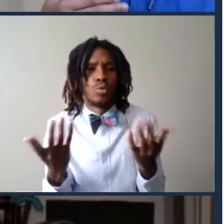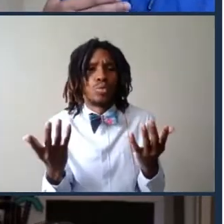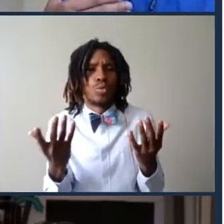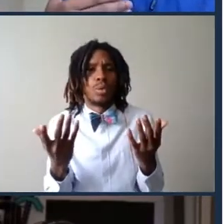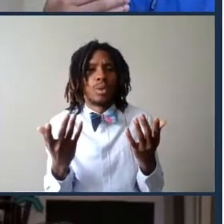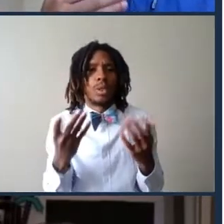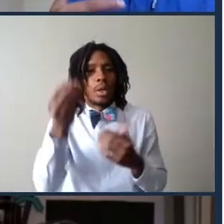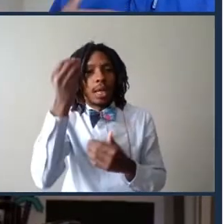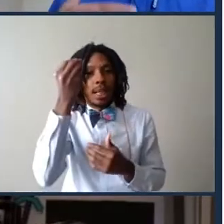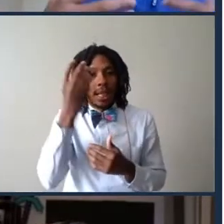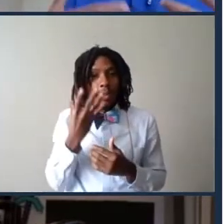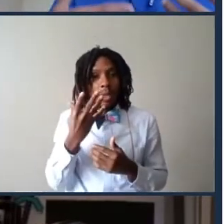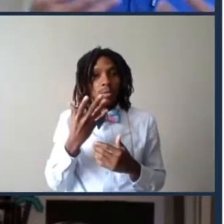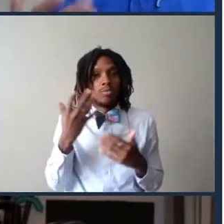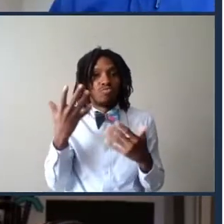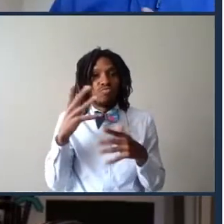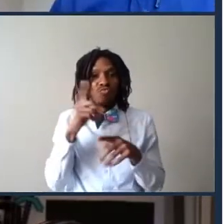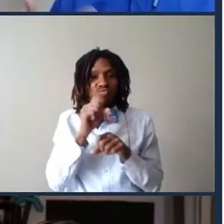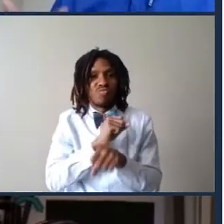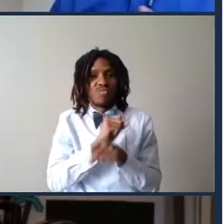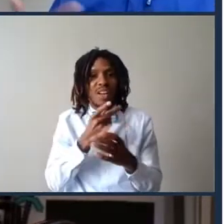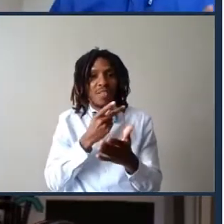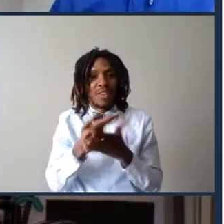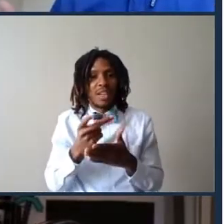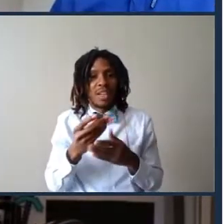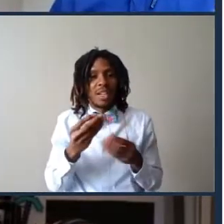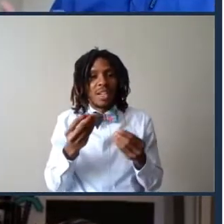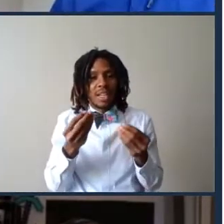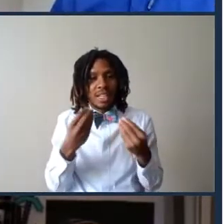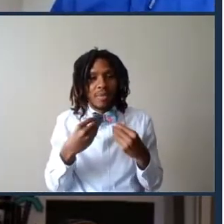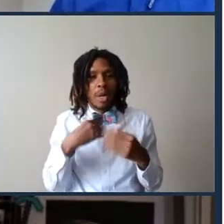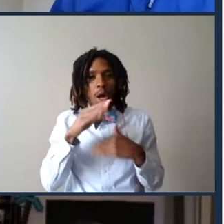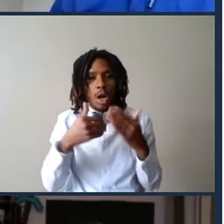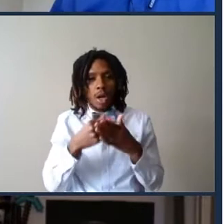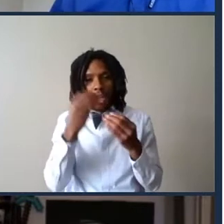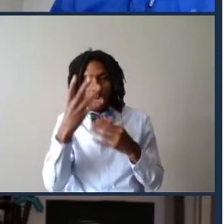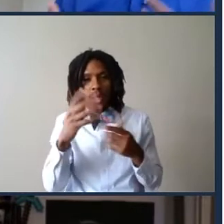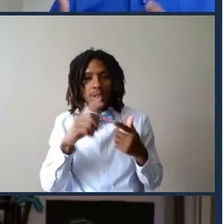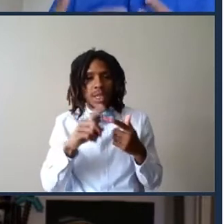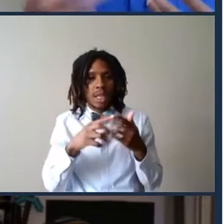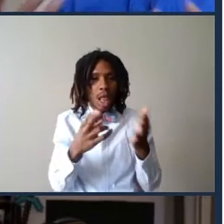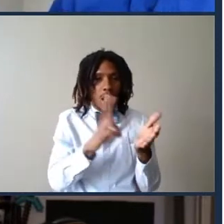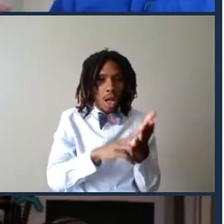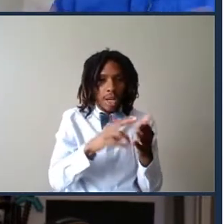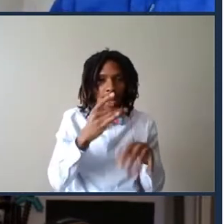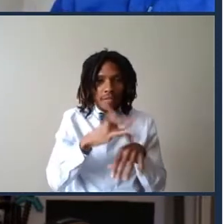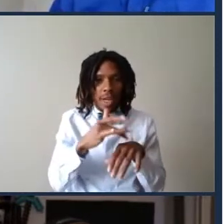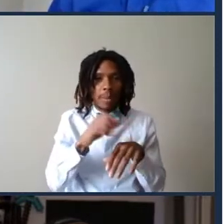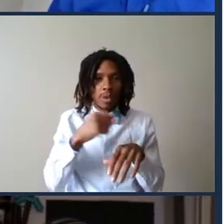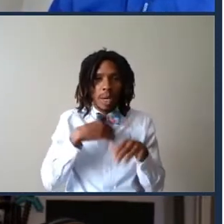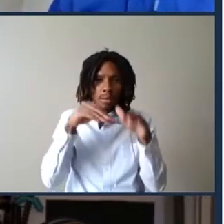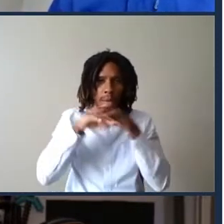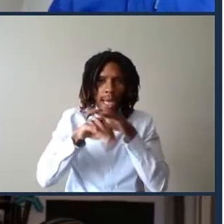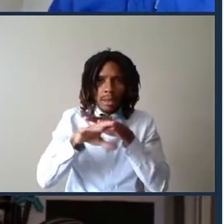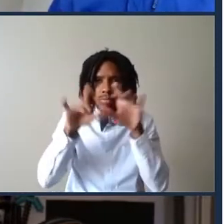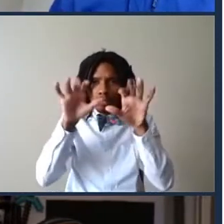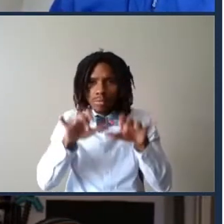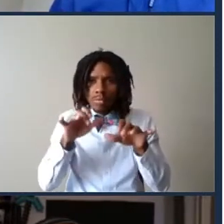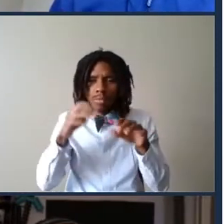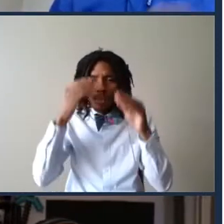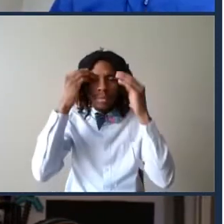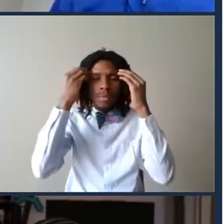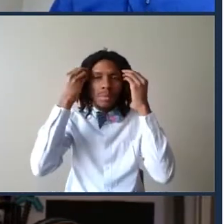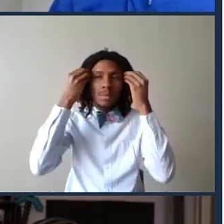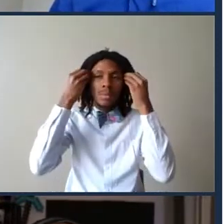let me know that it has failed. You provide me the fidelity of information and logging that is available so that I can act on it. For this